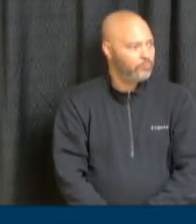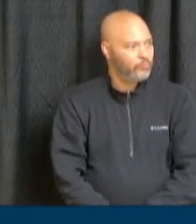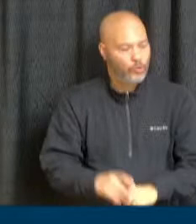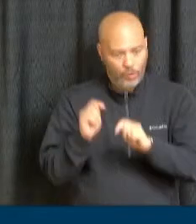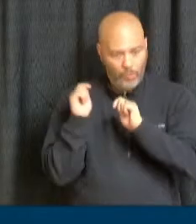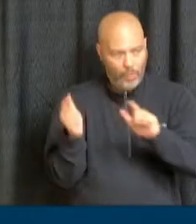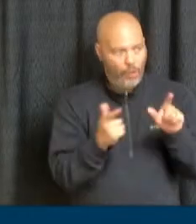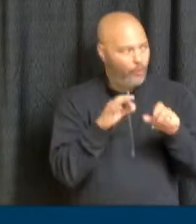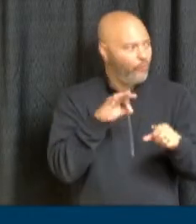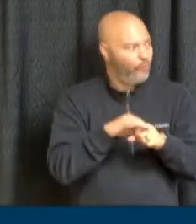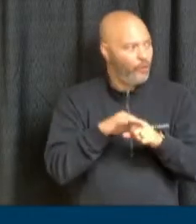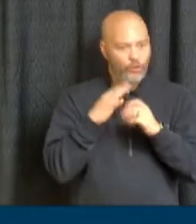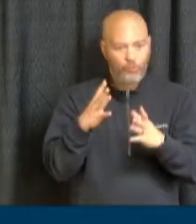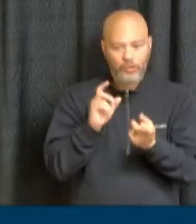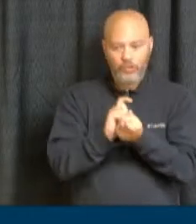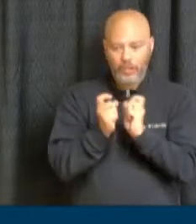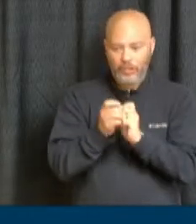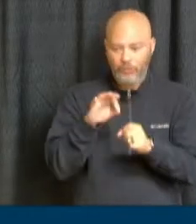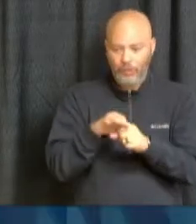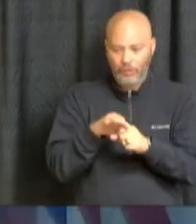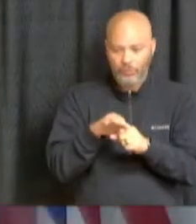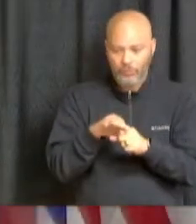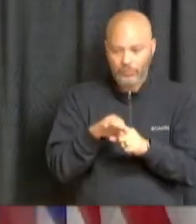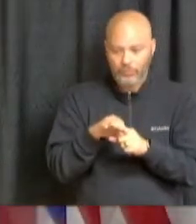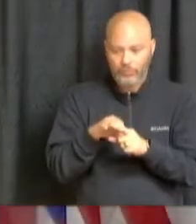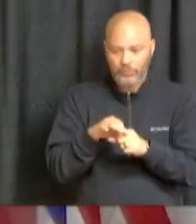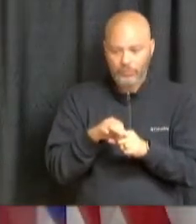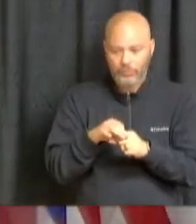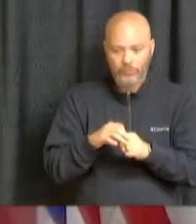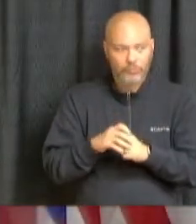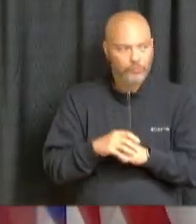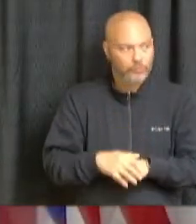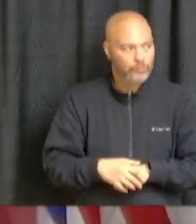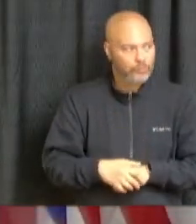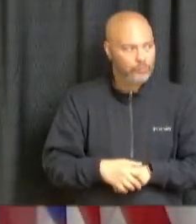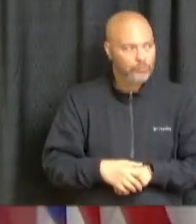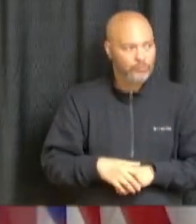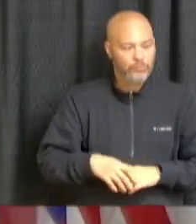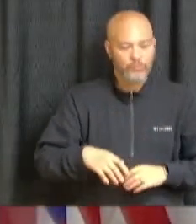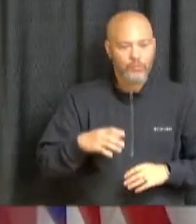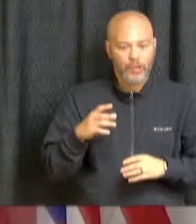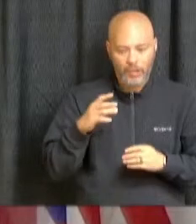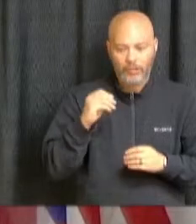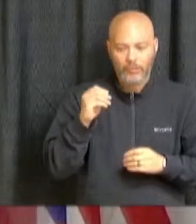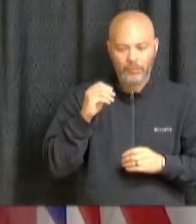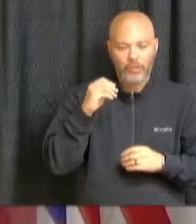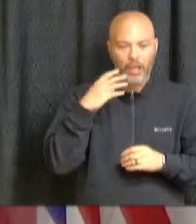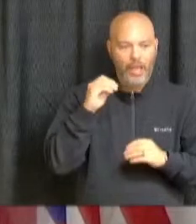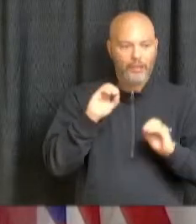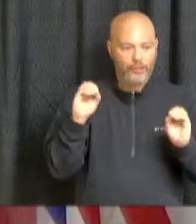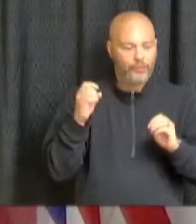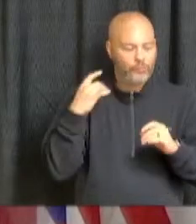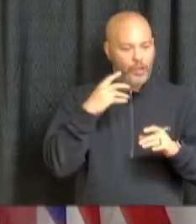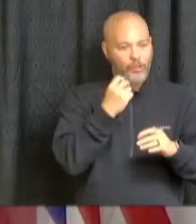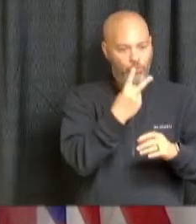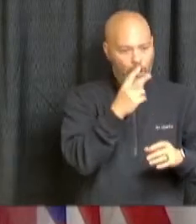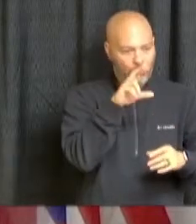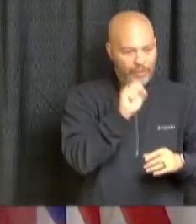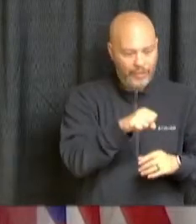Every member voted. Any member wish to change their vote? Madam Clerk, take the vote. 12 yes, 0 no, 0 abstain. Okay,